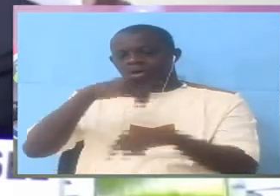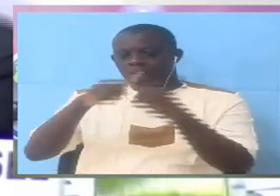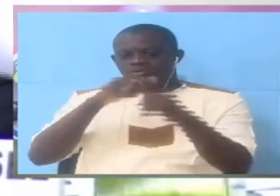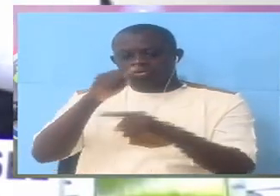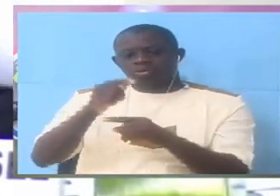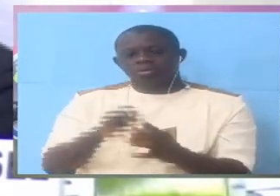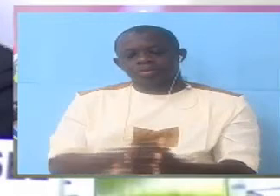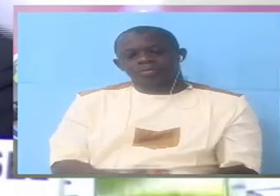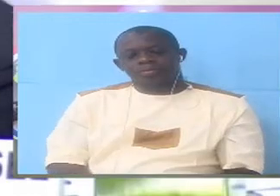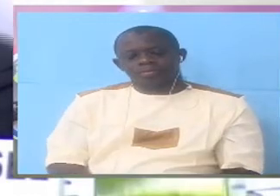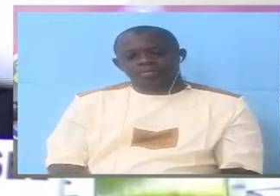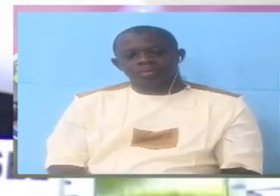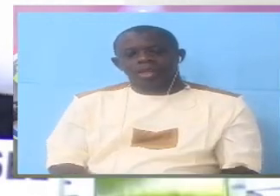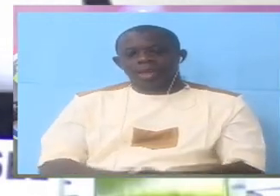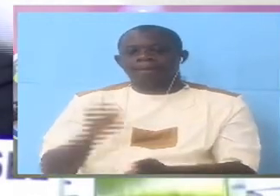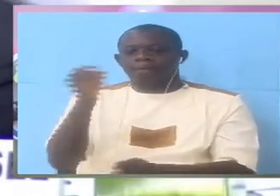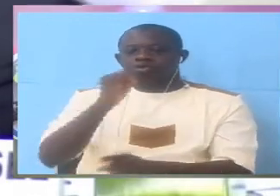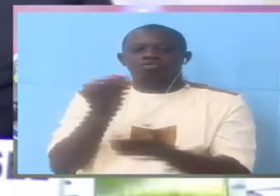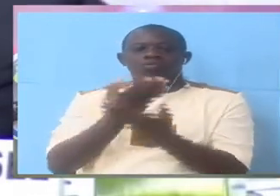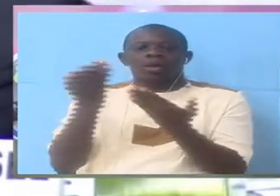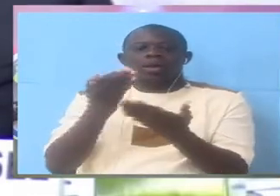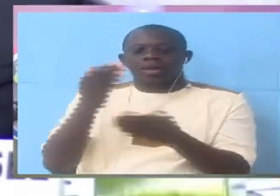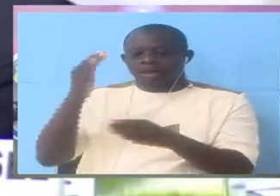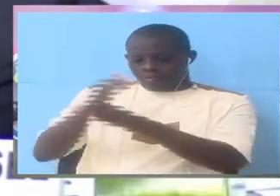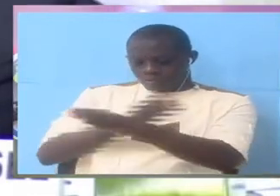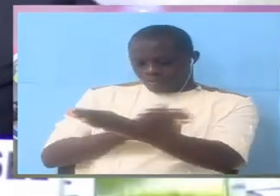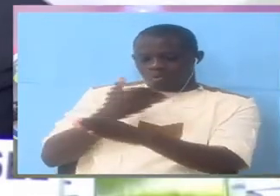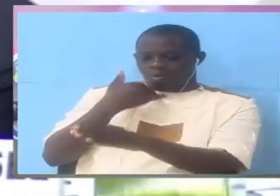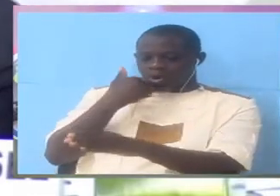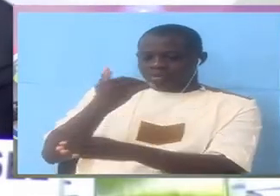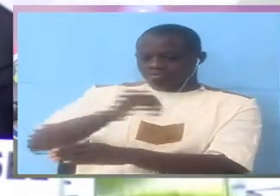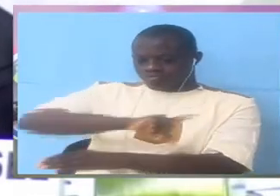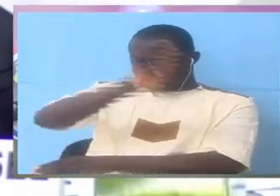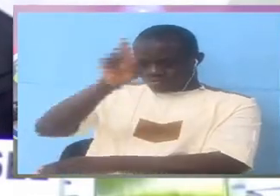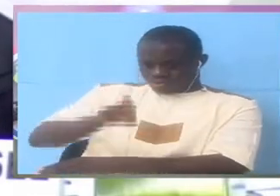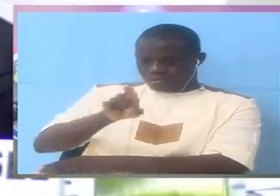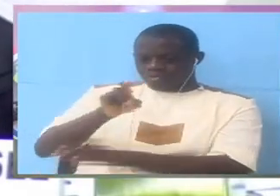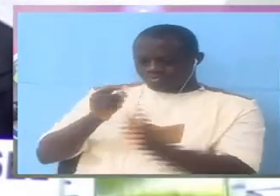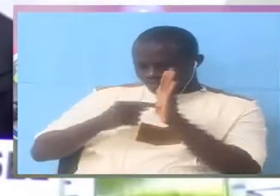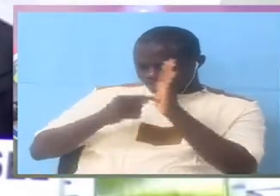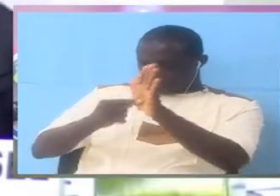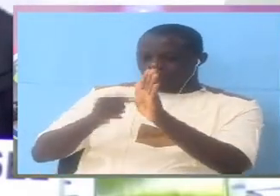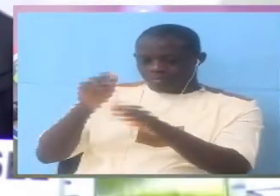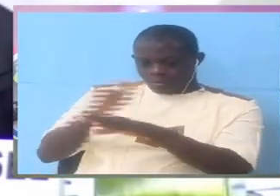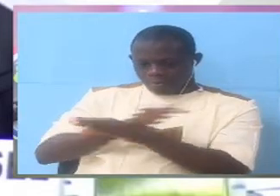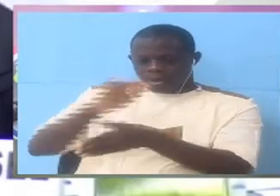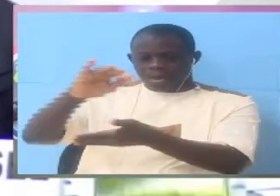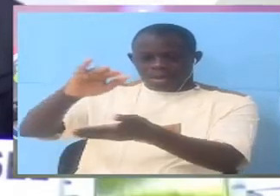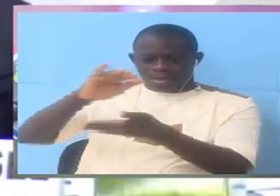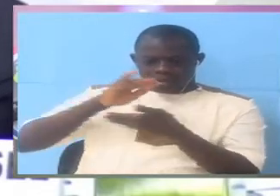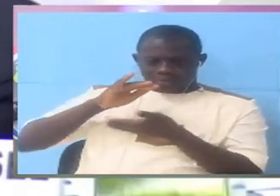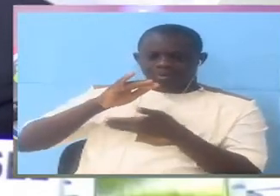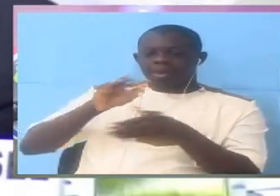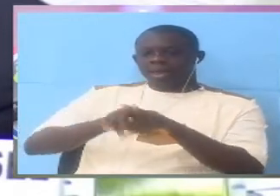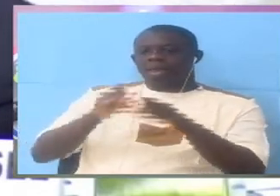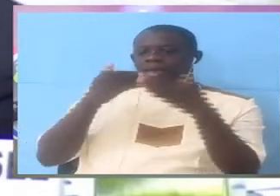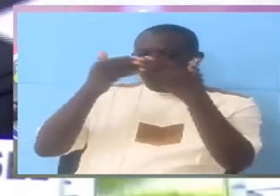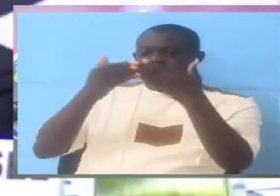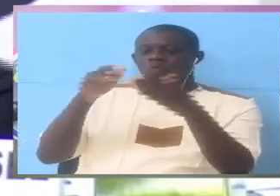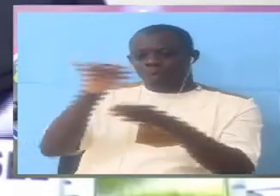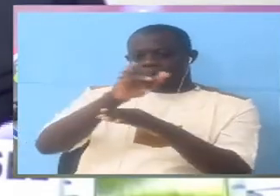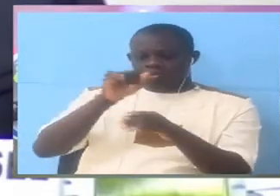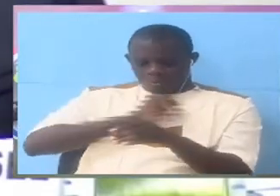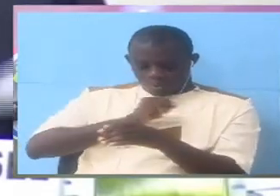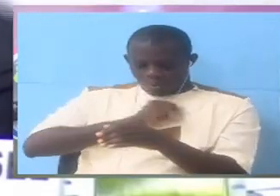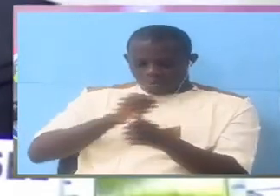Because the previous question showed that they have received some intelligence information on which they acted.